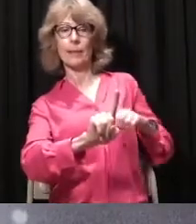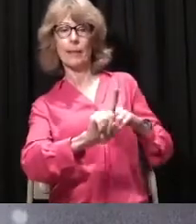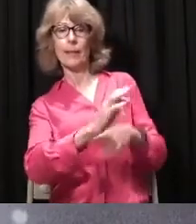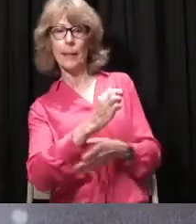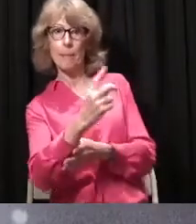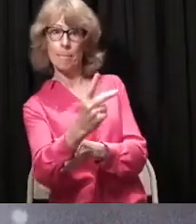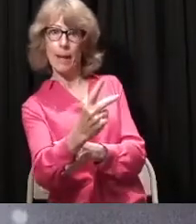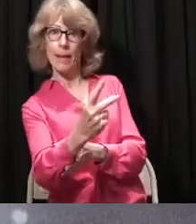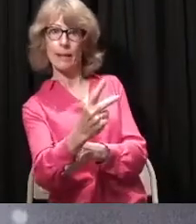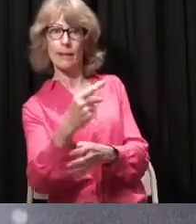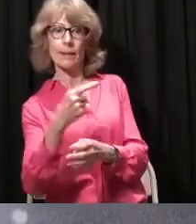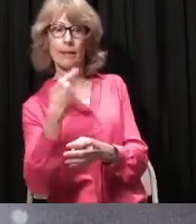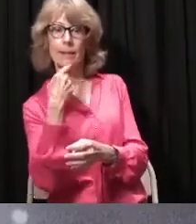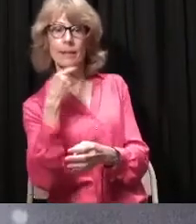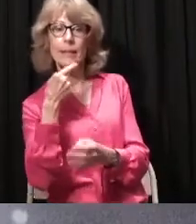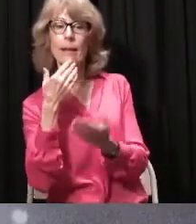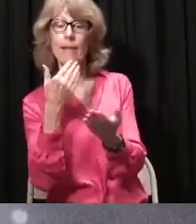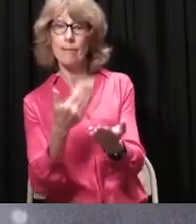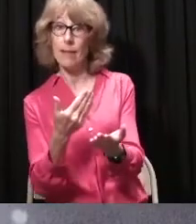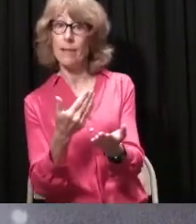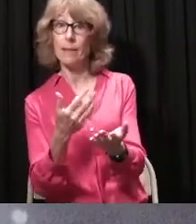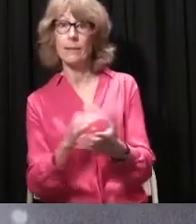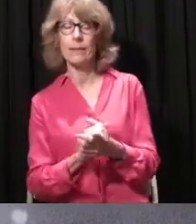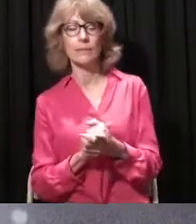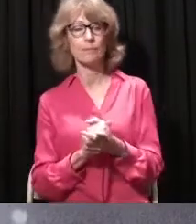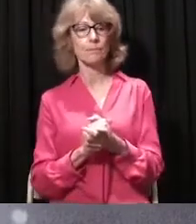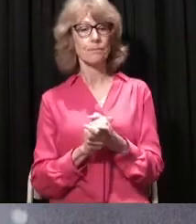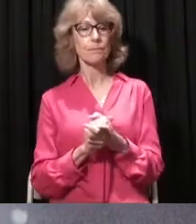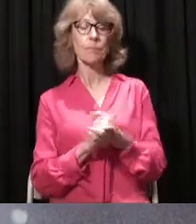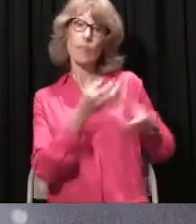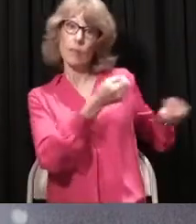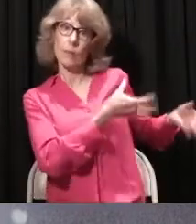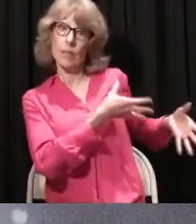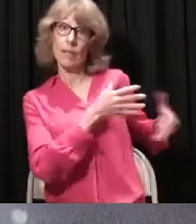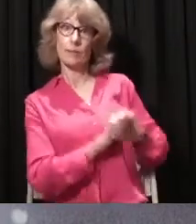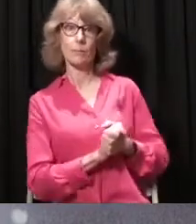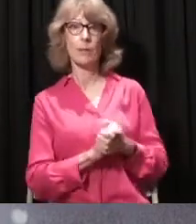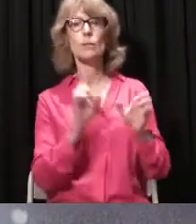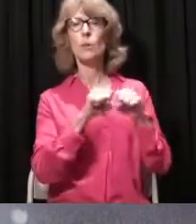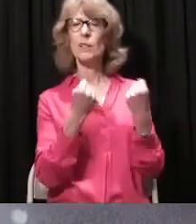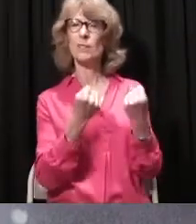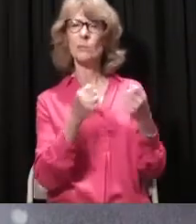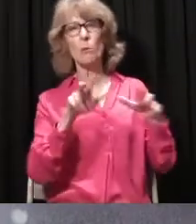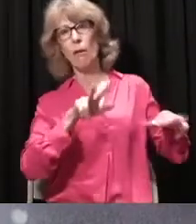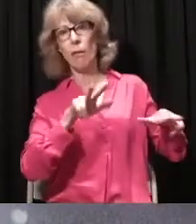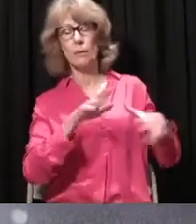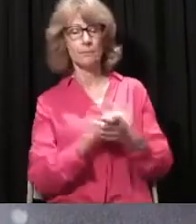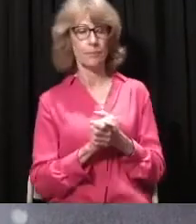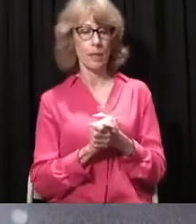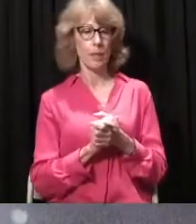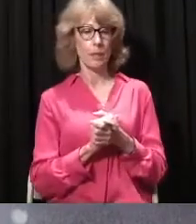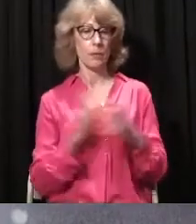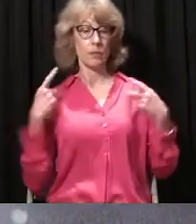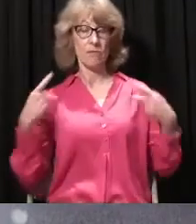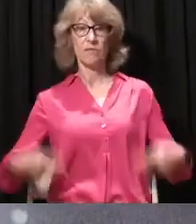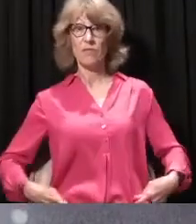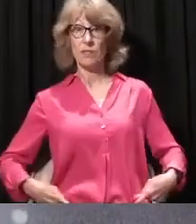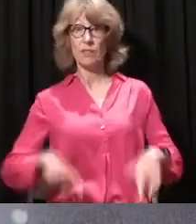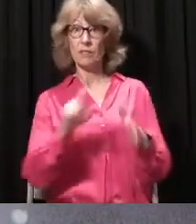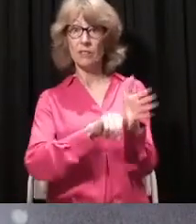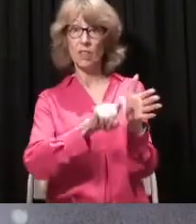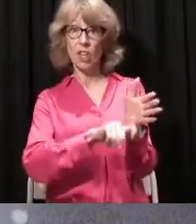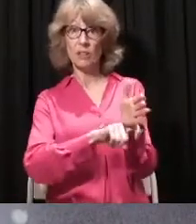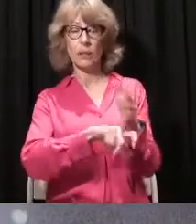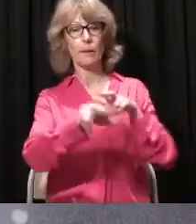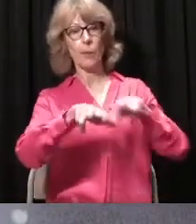going in one direction and then to totally leave. There would have been some social awkwardness there. There's a physical cost. The guy's got to walk further. There's